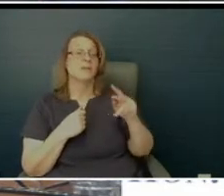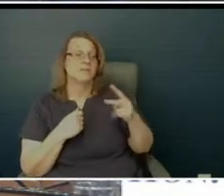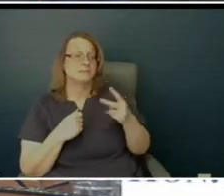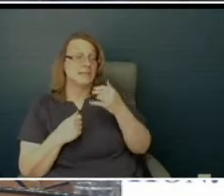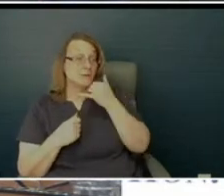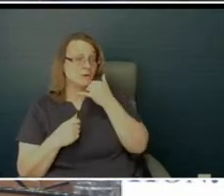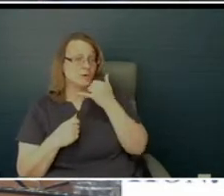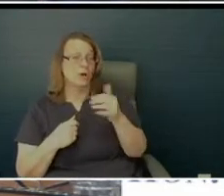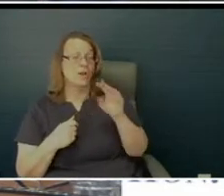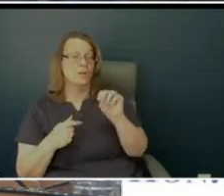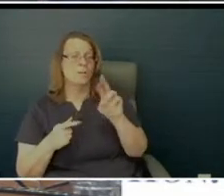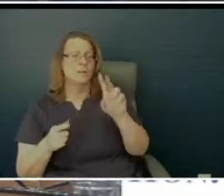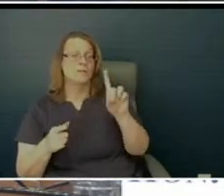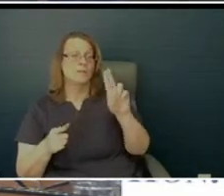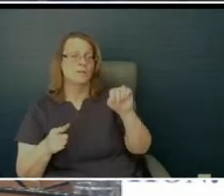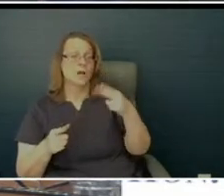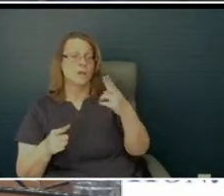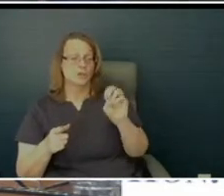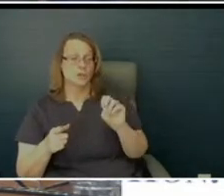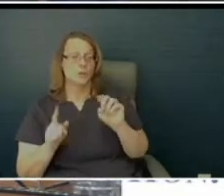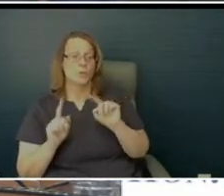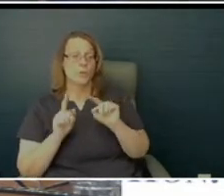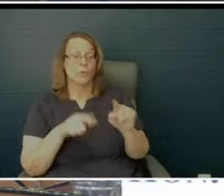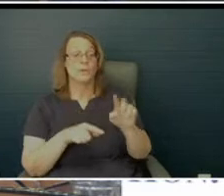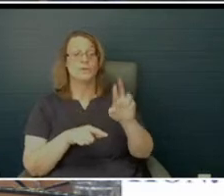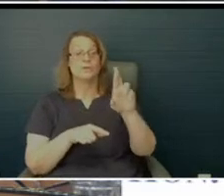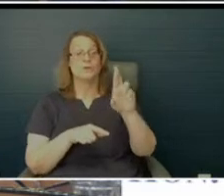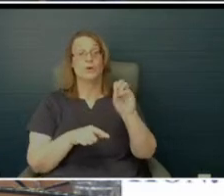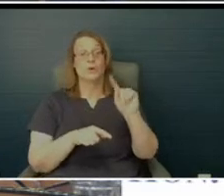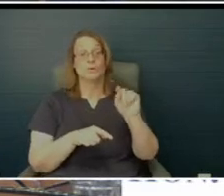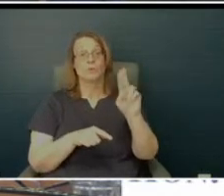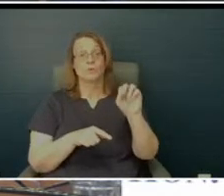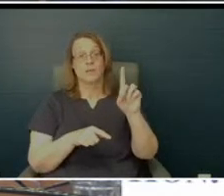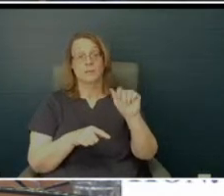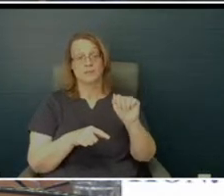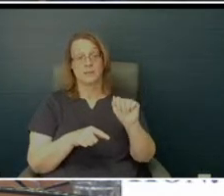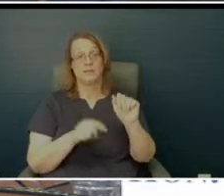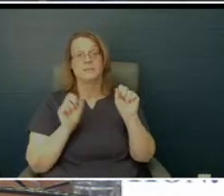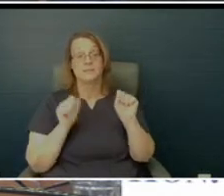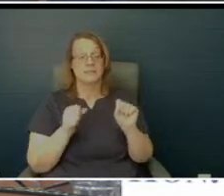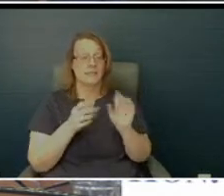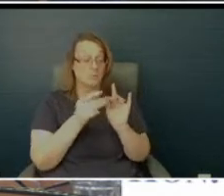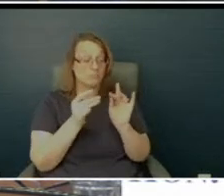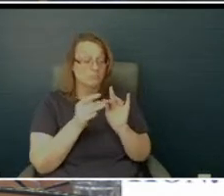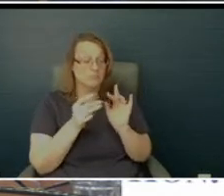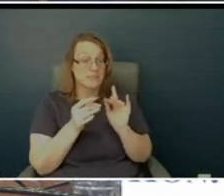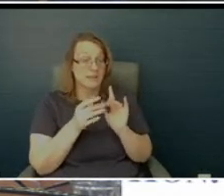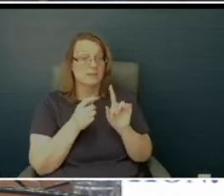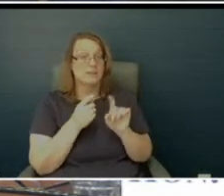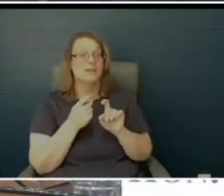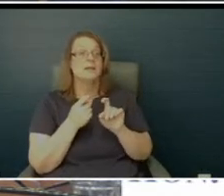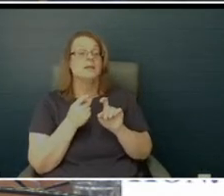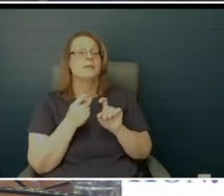to the rotunda of the Capitol to be able to give firsthand account, and was able to tell the folks on the call, including the vice